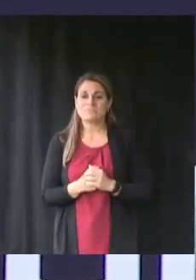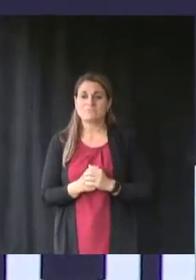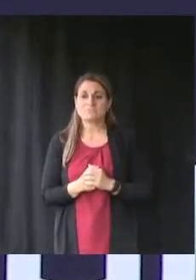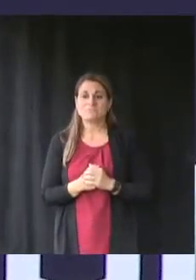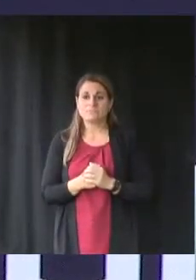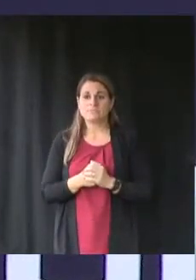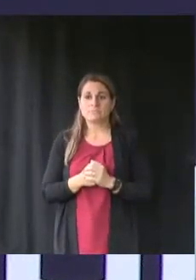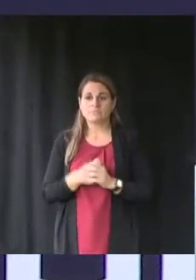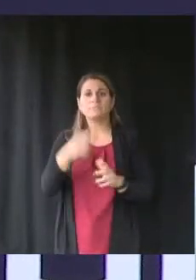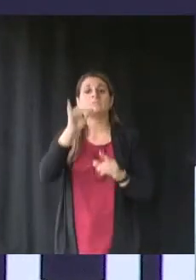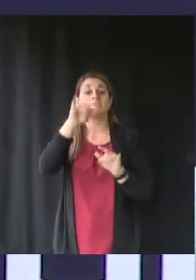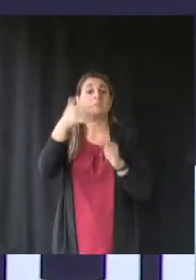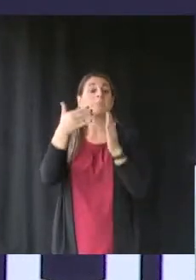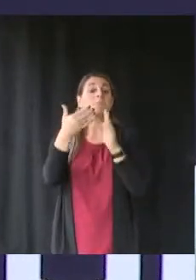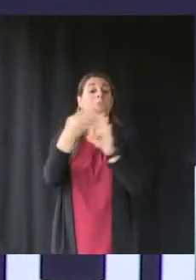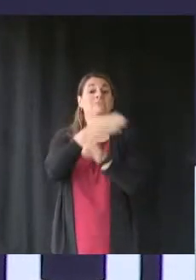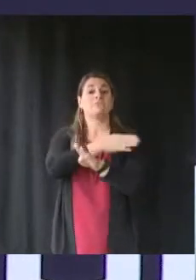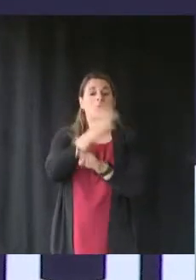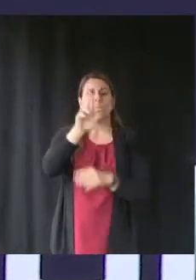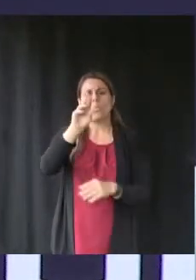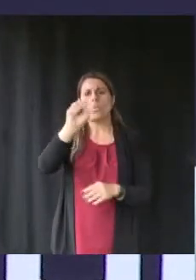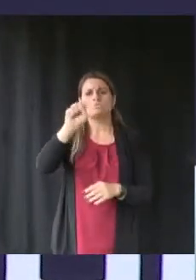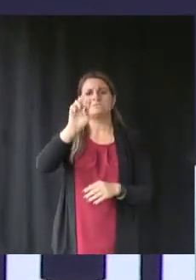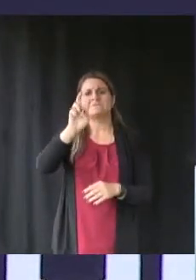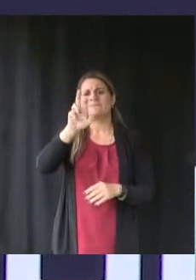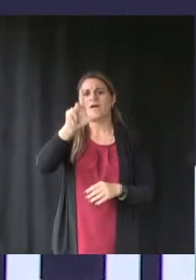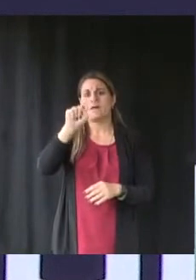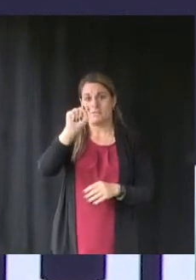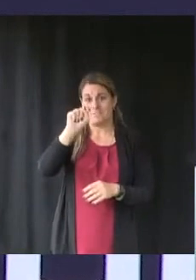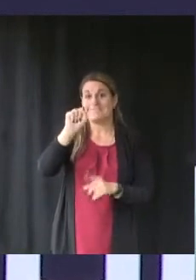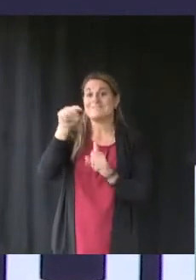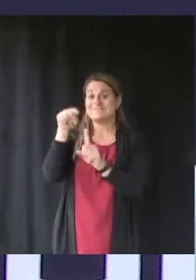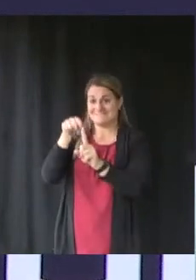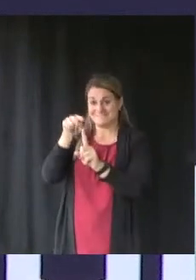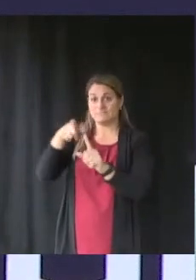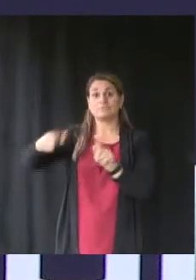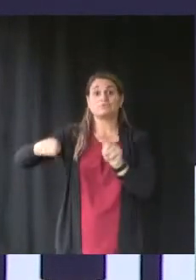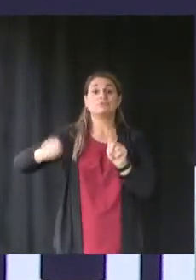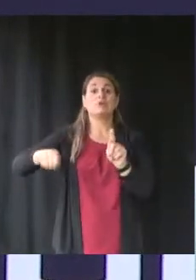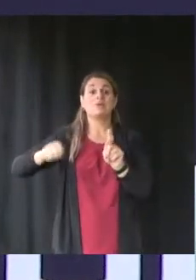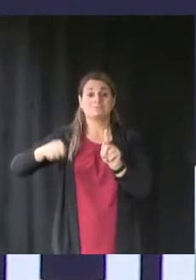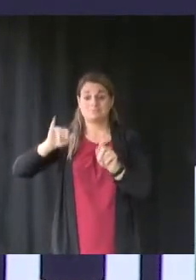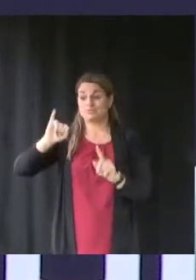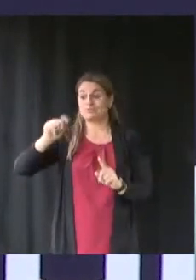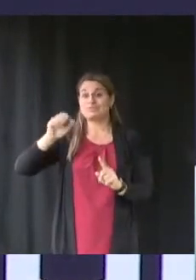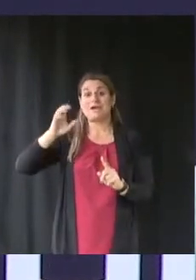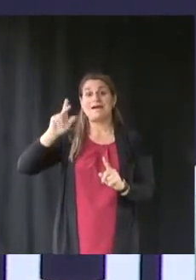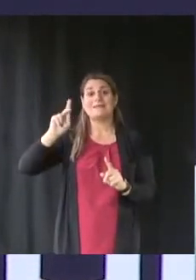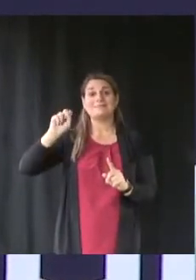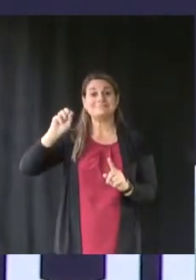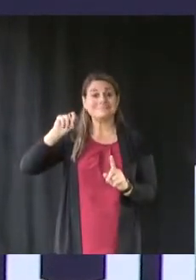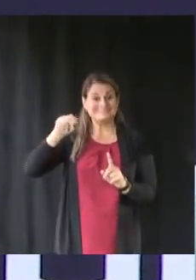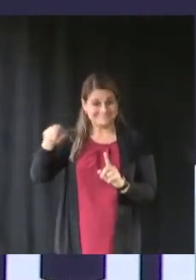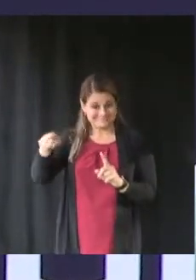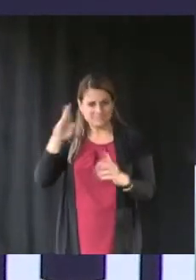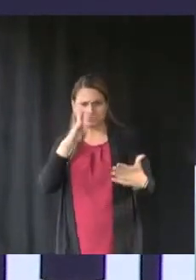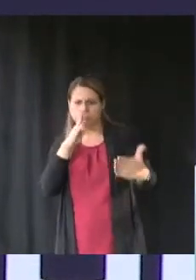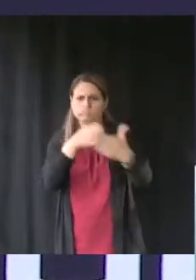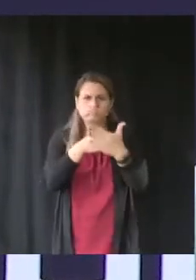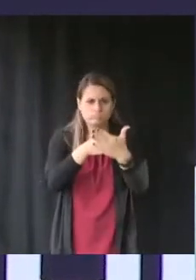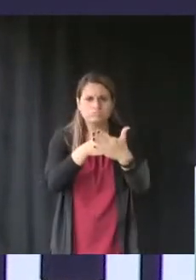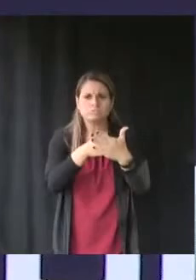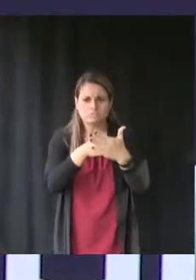as many of you know, appointed Justice Jackson as the United States prosecutor at Nuremberg. And President Truman,